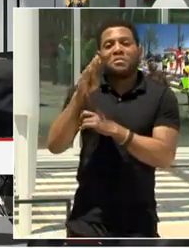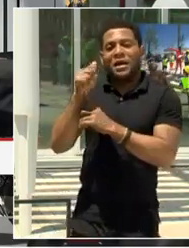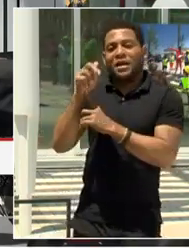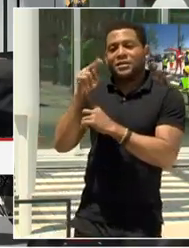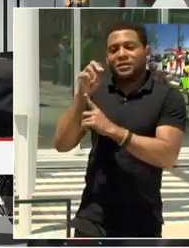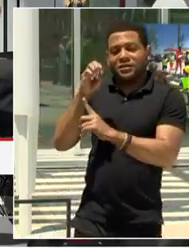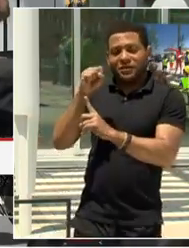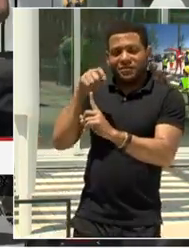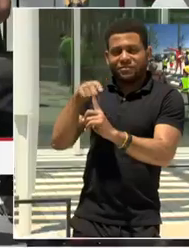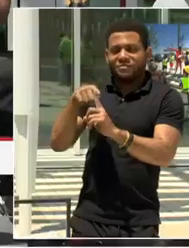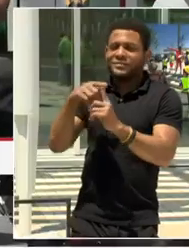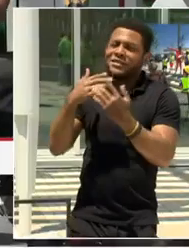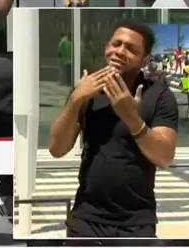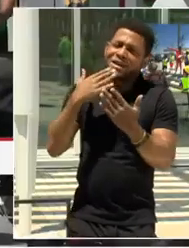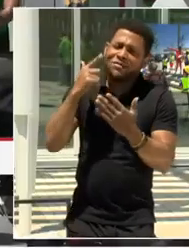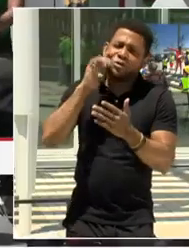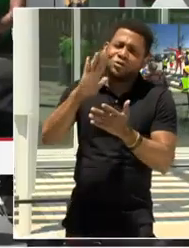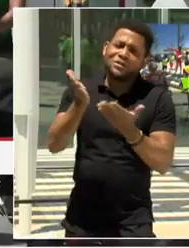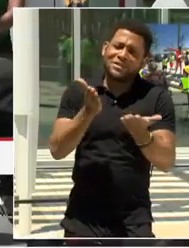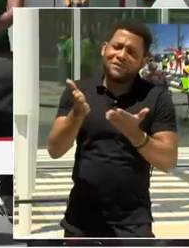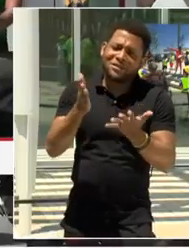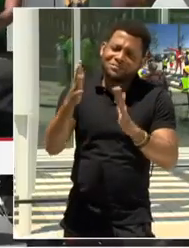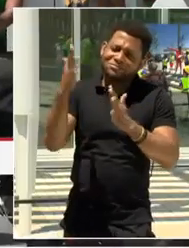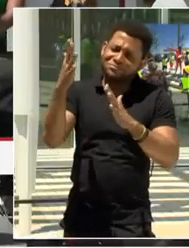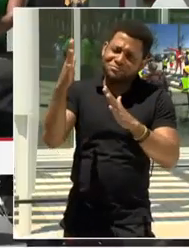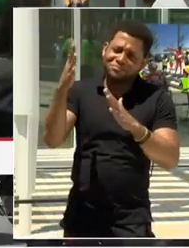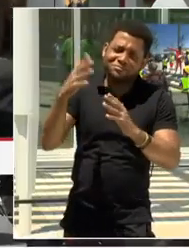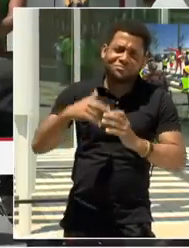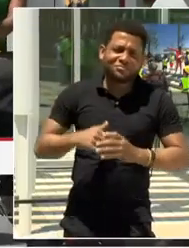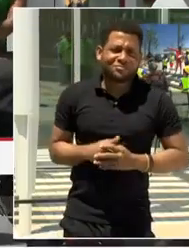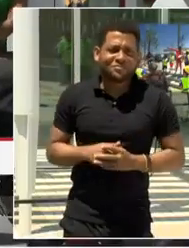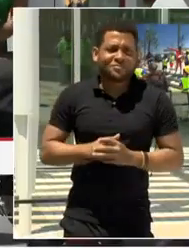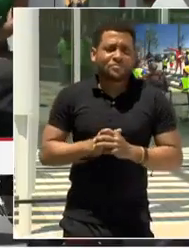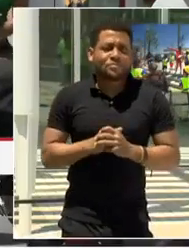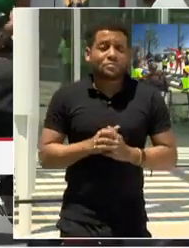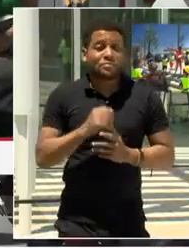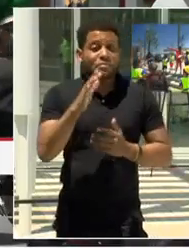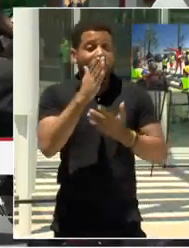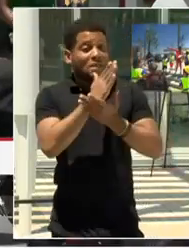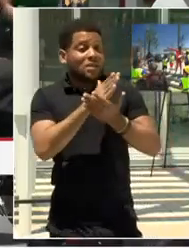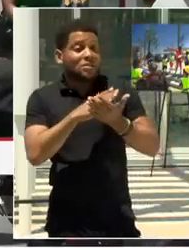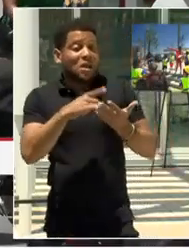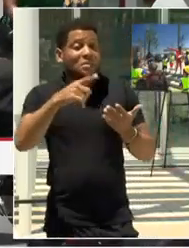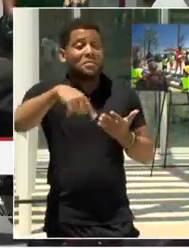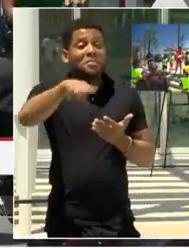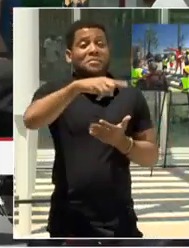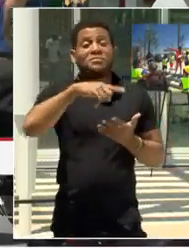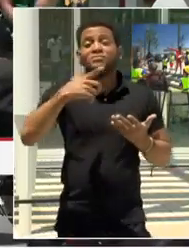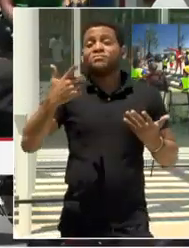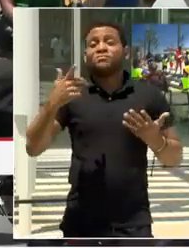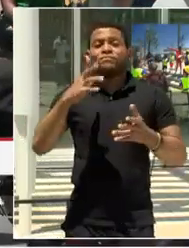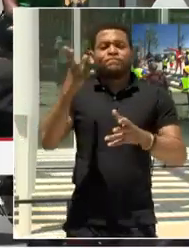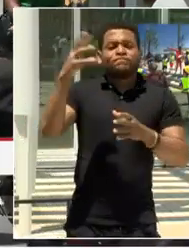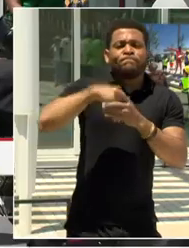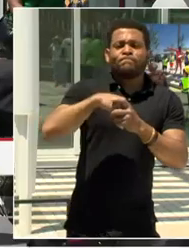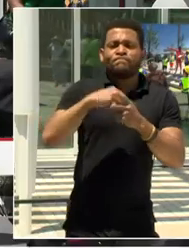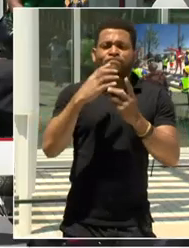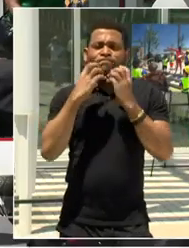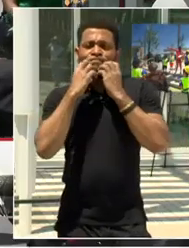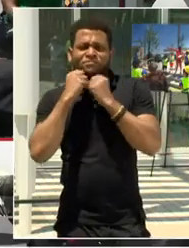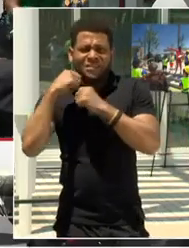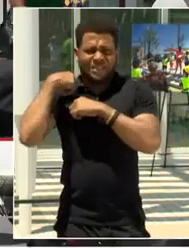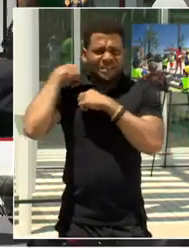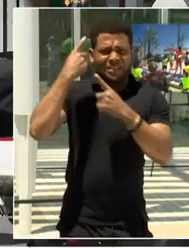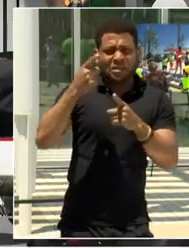community. And to everyone that may not have a title, but care deeply about this site and labored and invested,